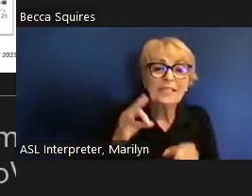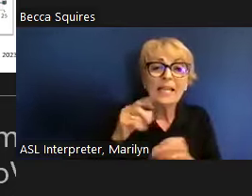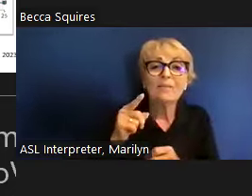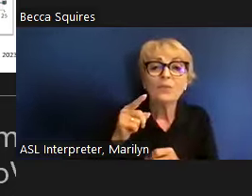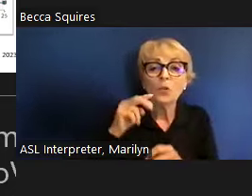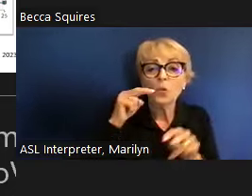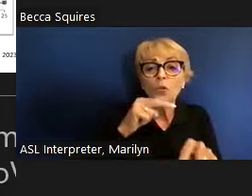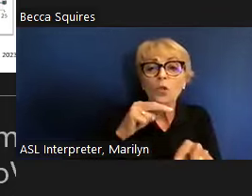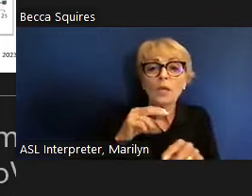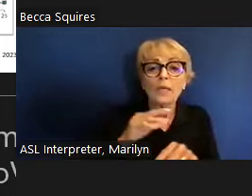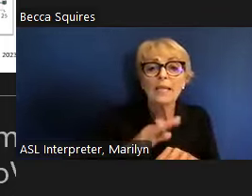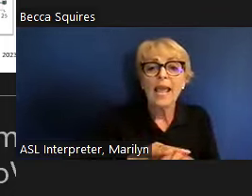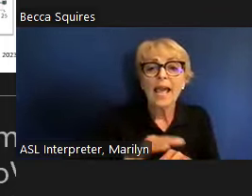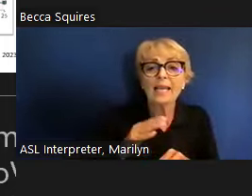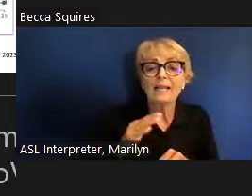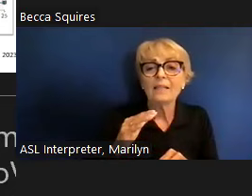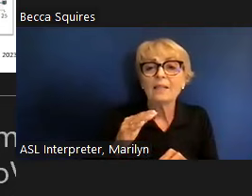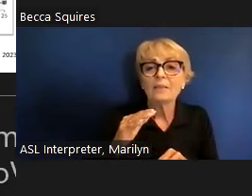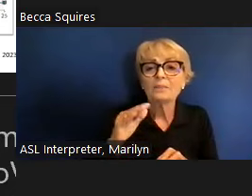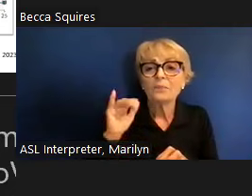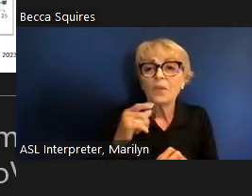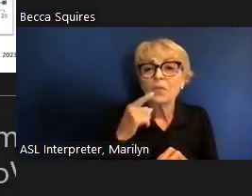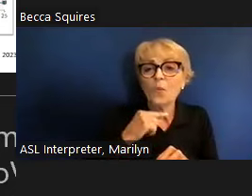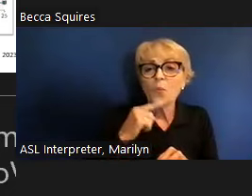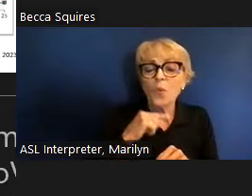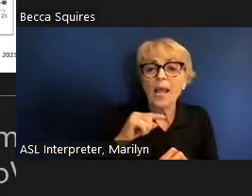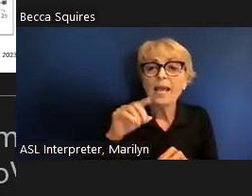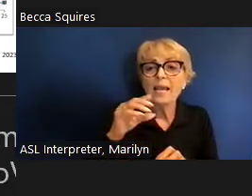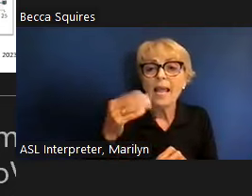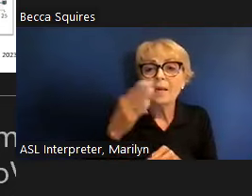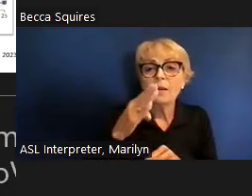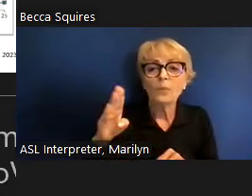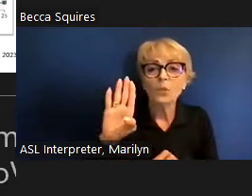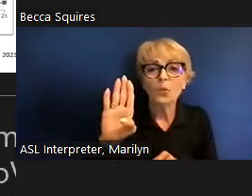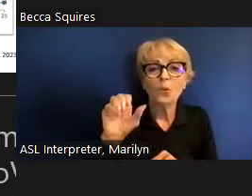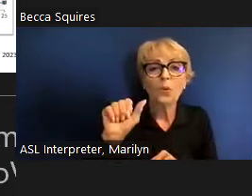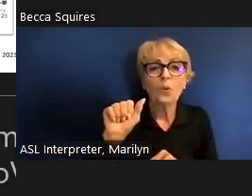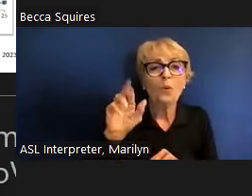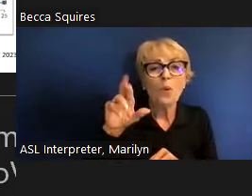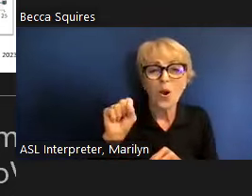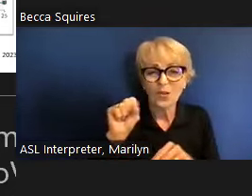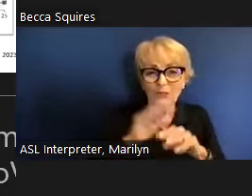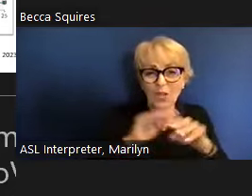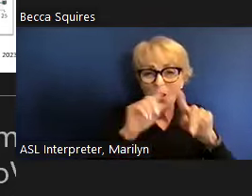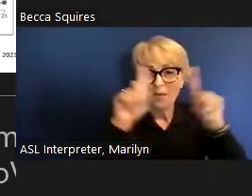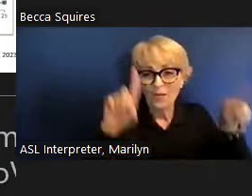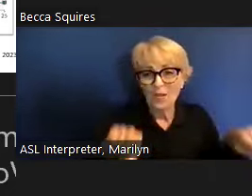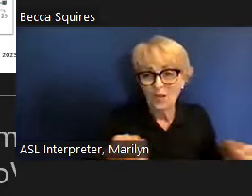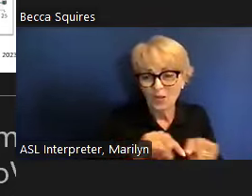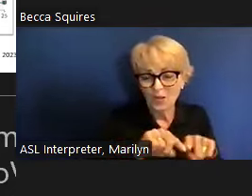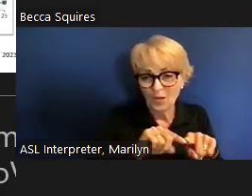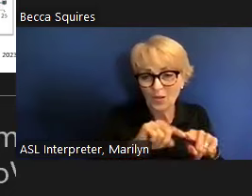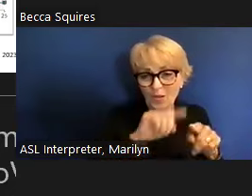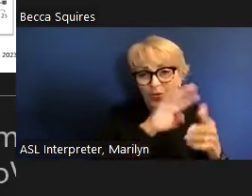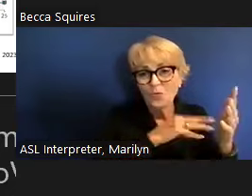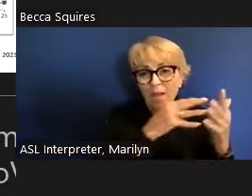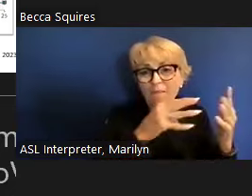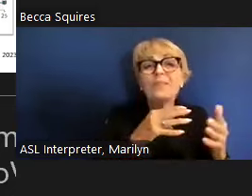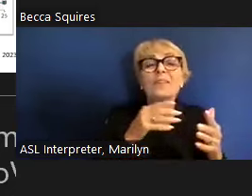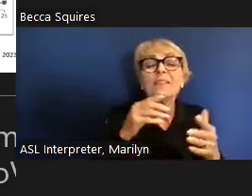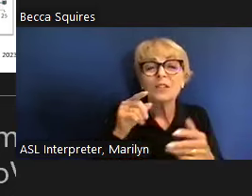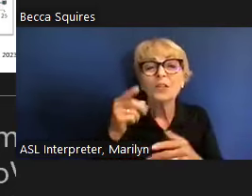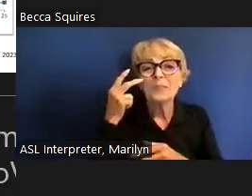at the red bars and the blue bars here, and then you look here, what you see is that they are getting better